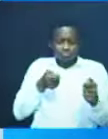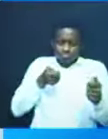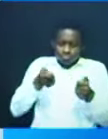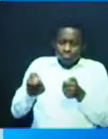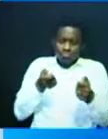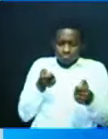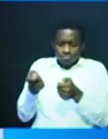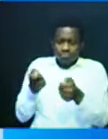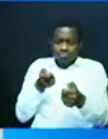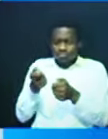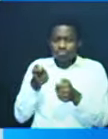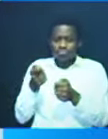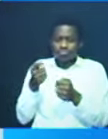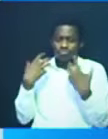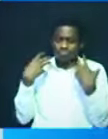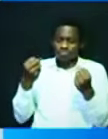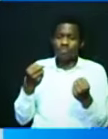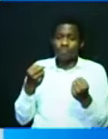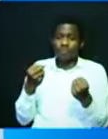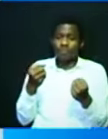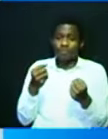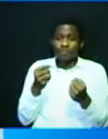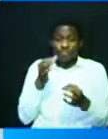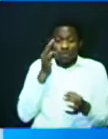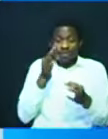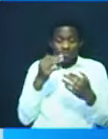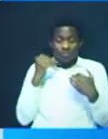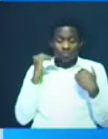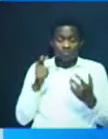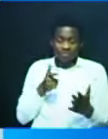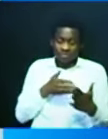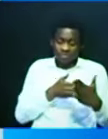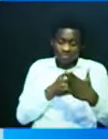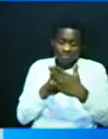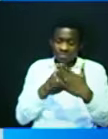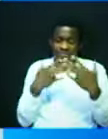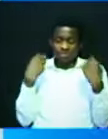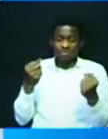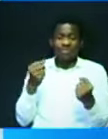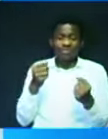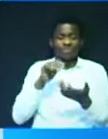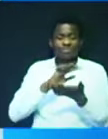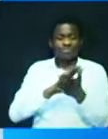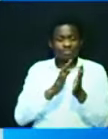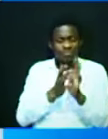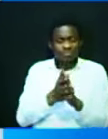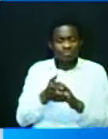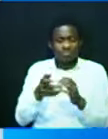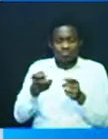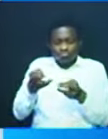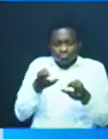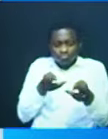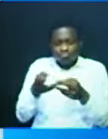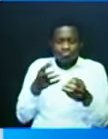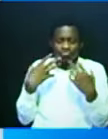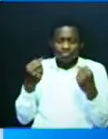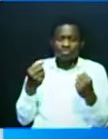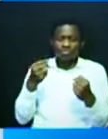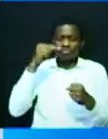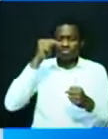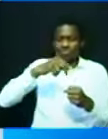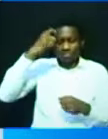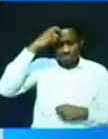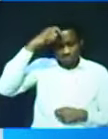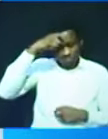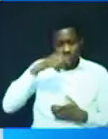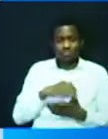See, if you want to lead well and govern well, you need wisdom. Na wonam nyansa so na wodi di nipa so.